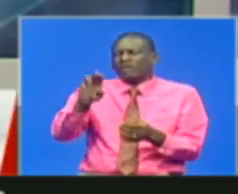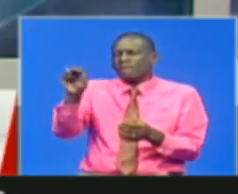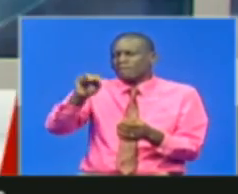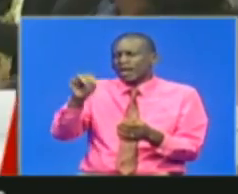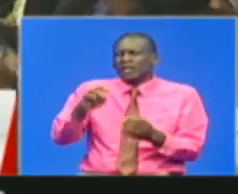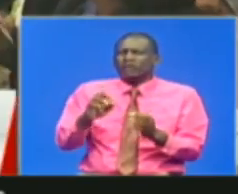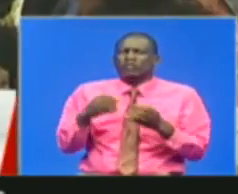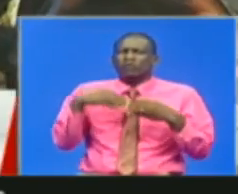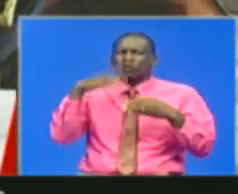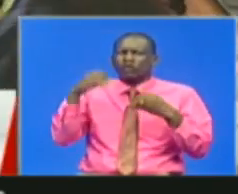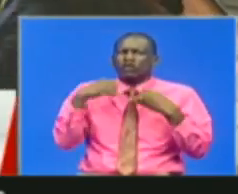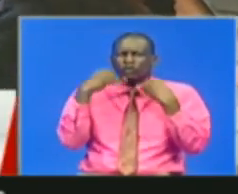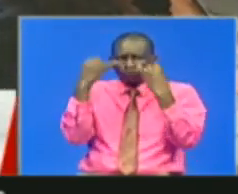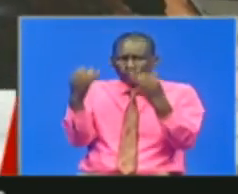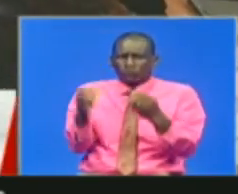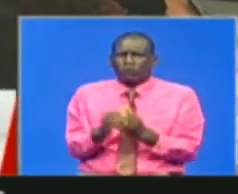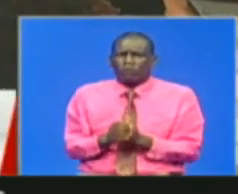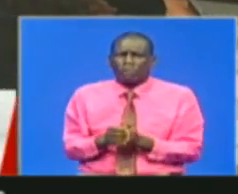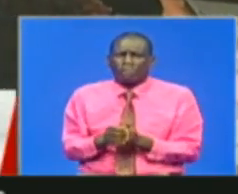reports.